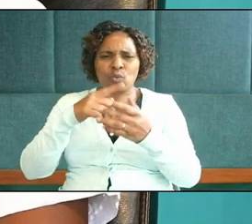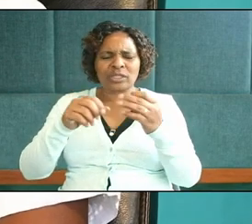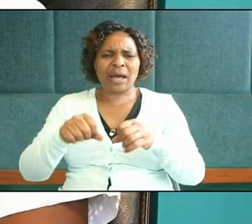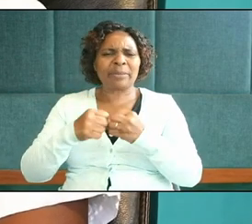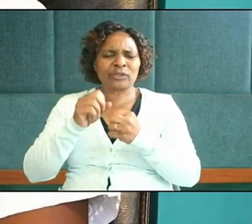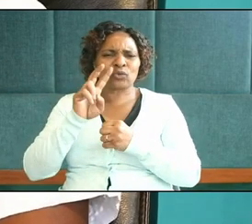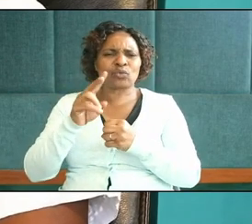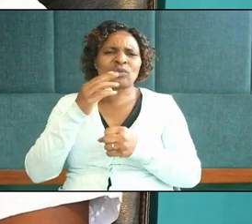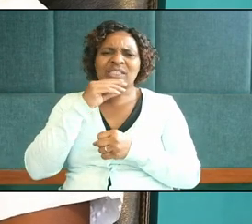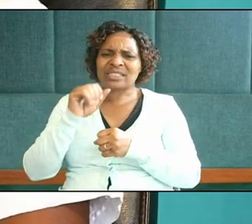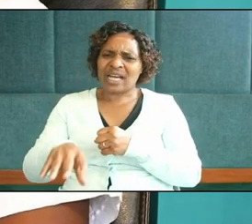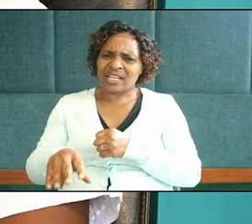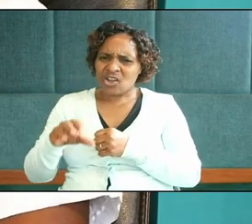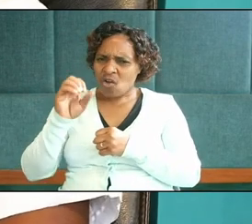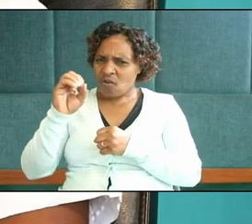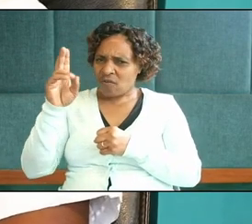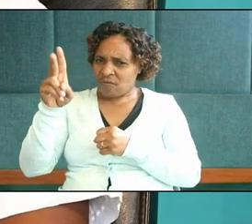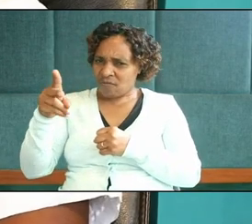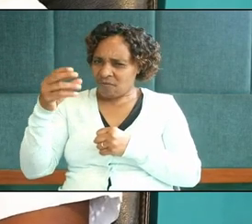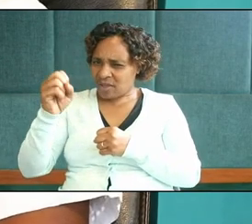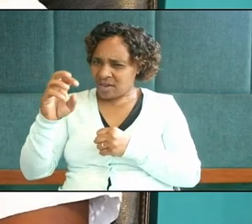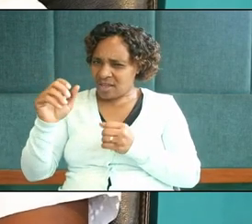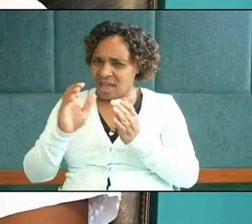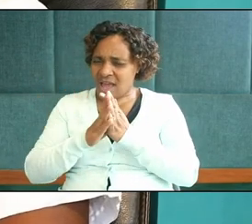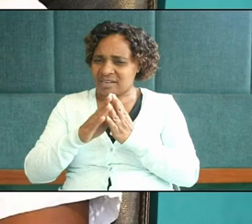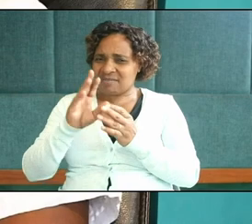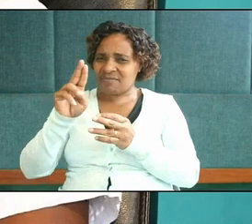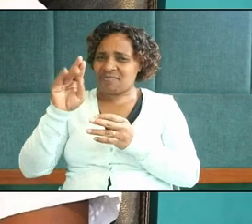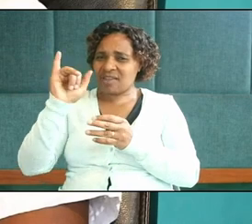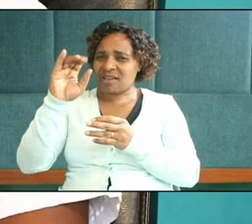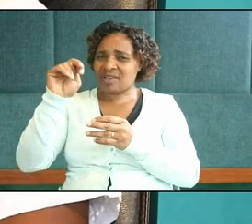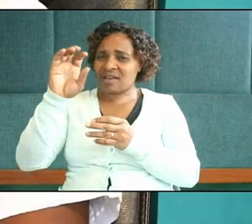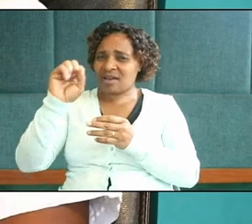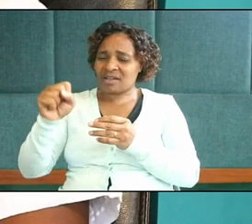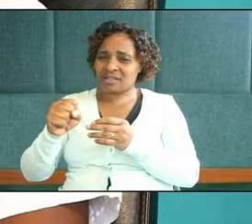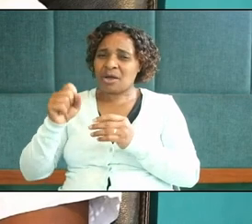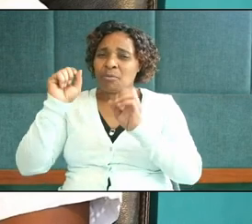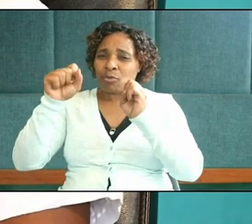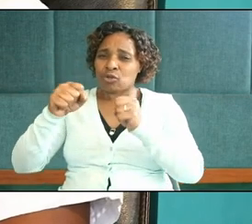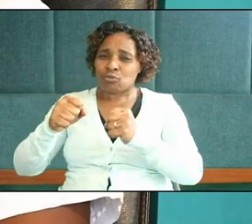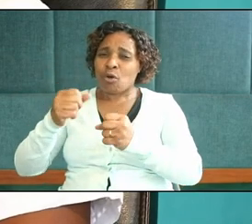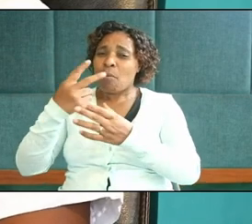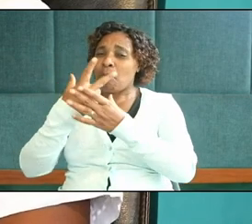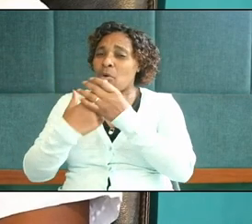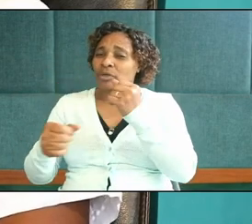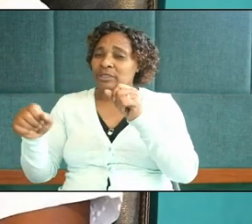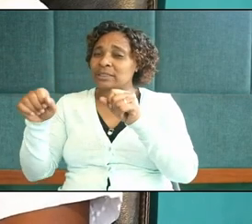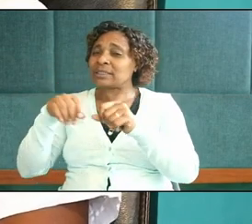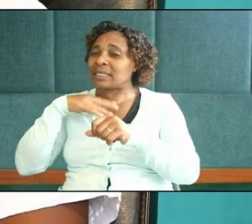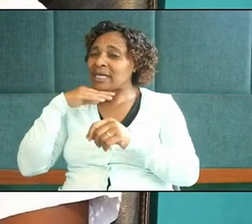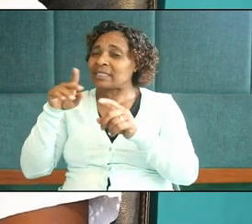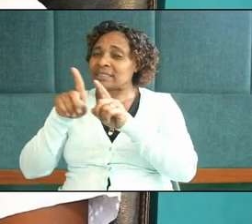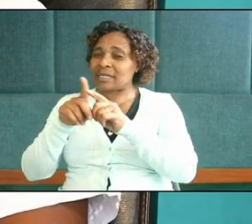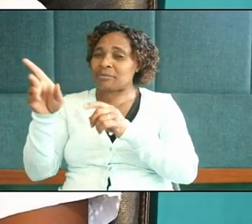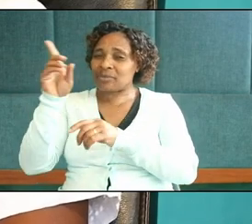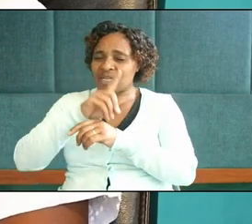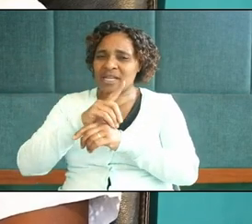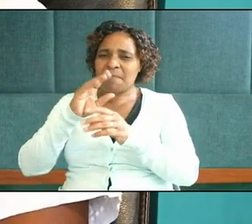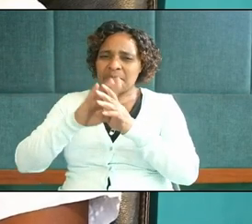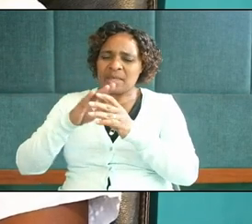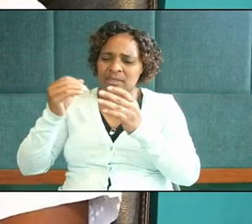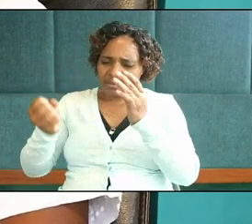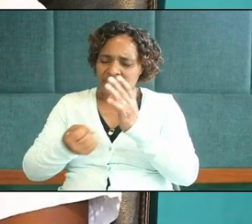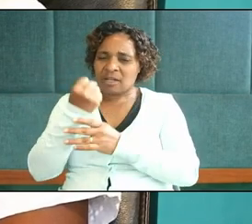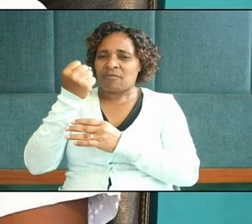sons, Hophni and Phinehas, will be assigned to you. They will be both die on the same day. I will raise up for myself